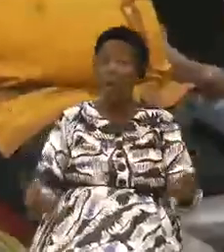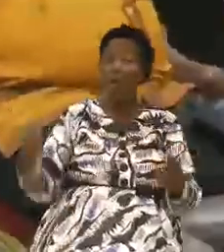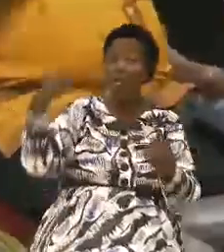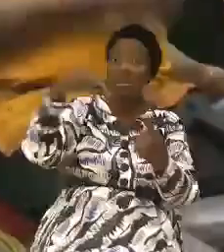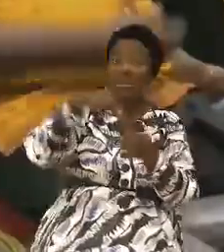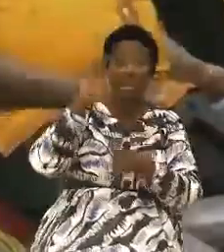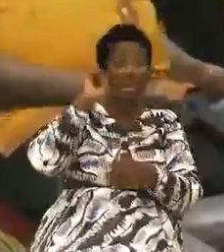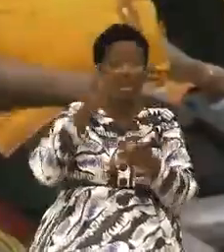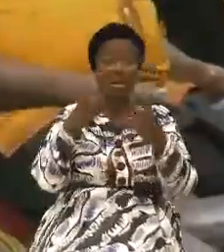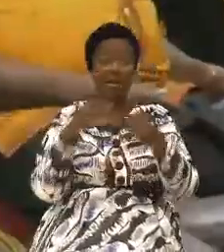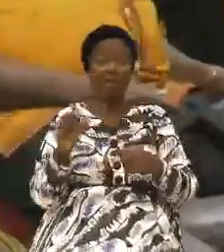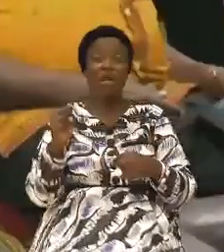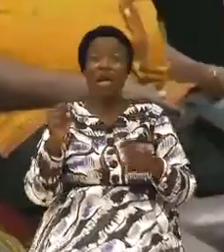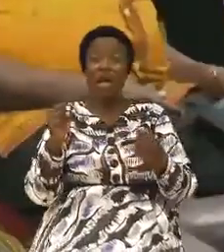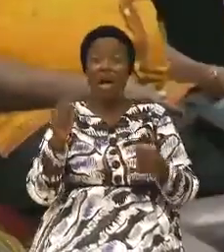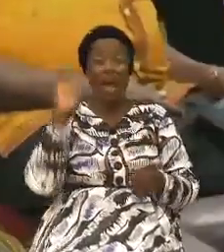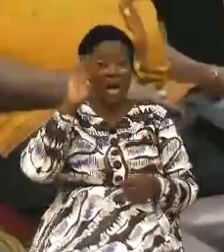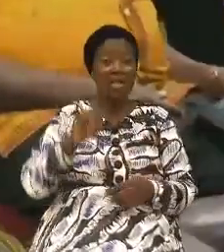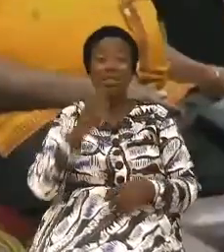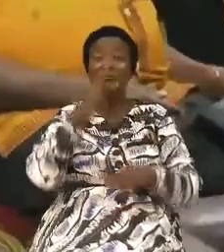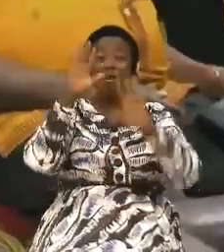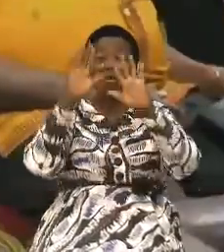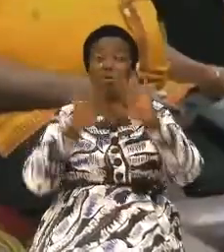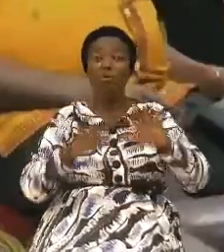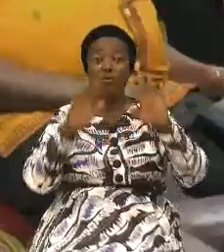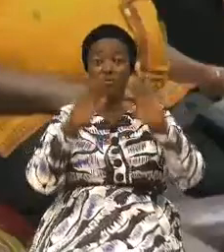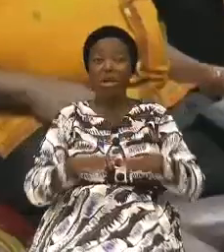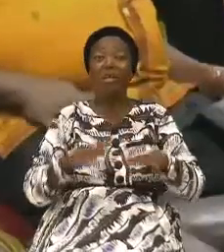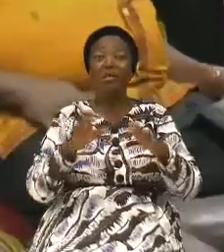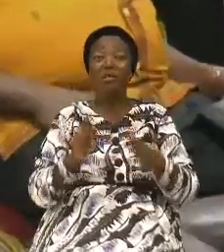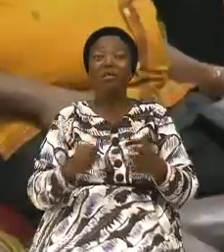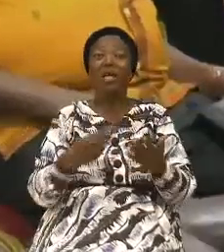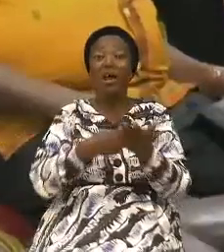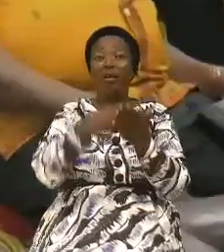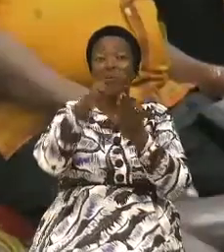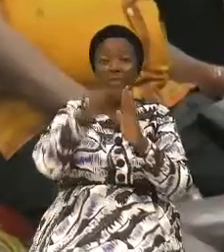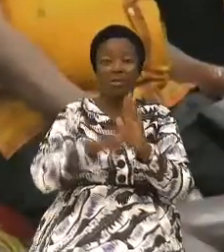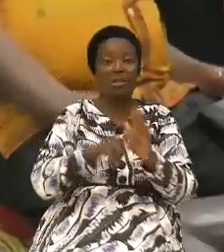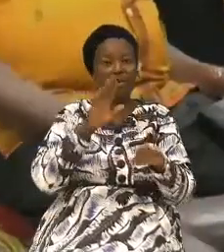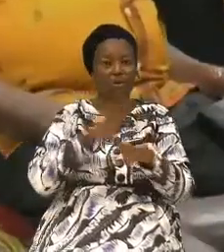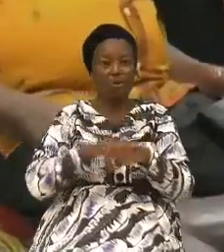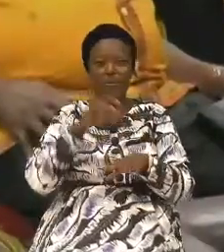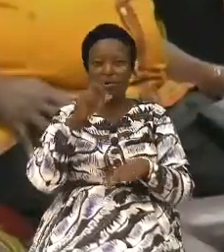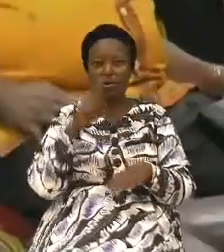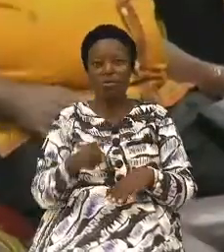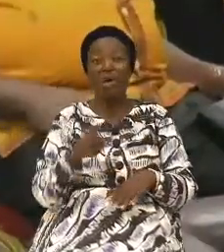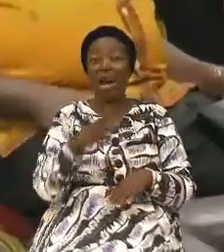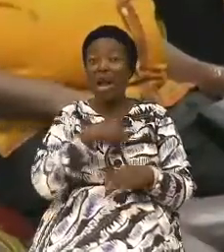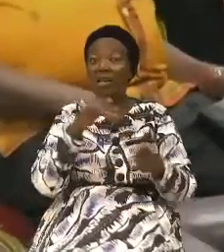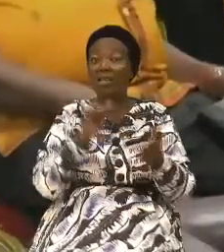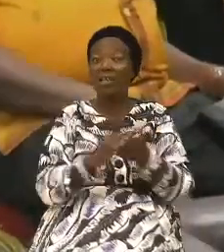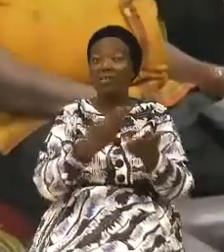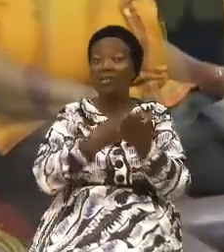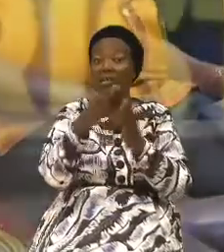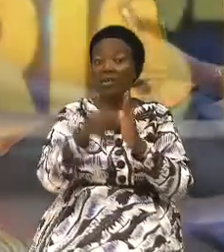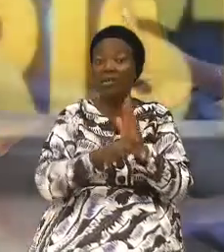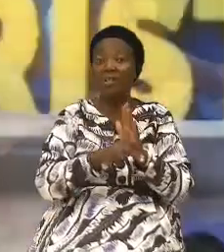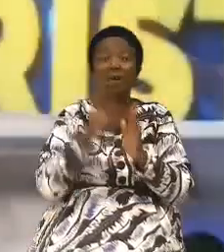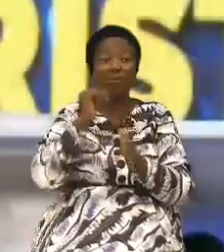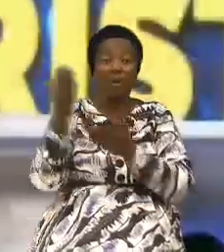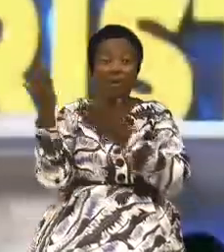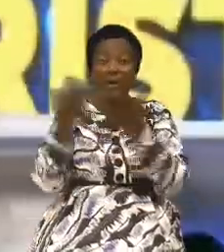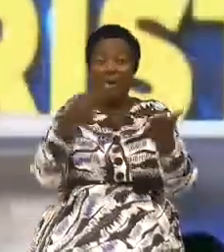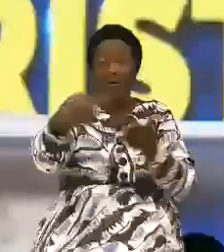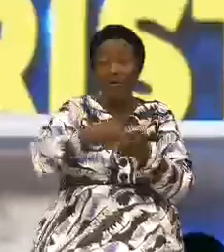comes and he rains righteousness upon you. And that righteousness will bring refreshing in